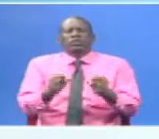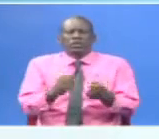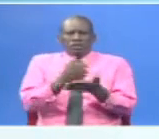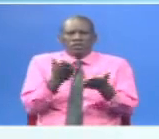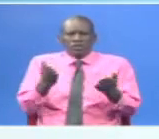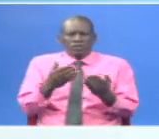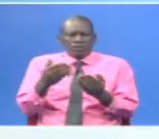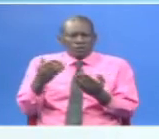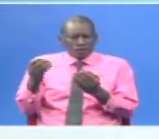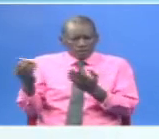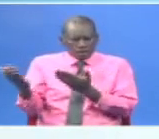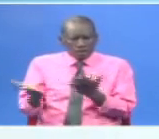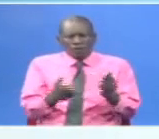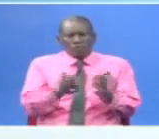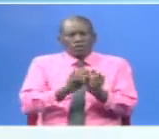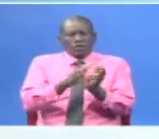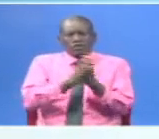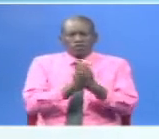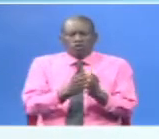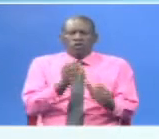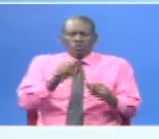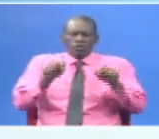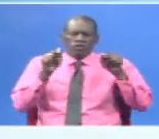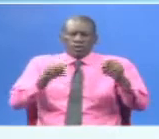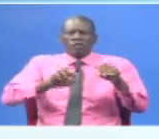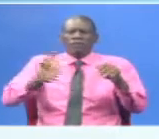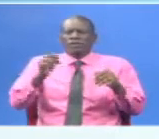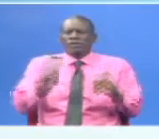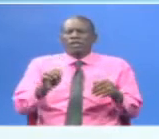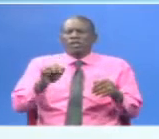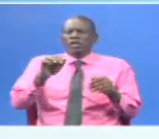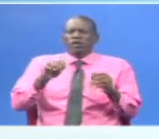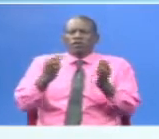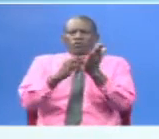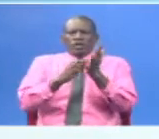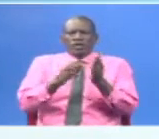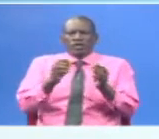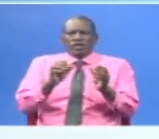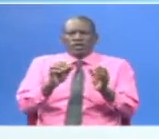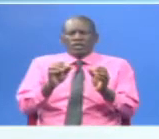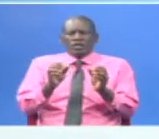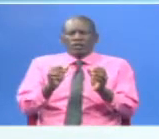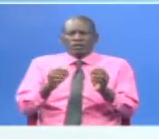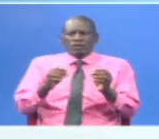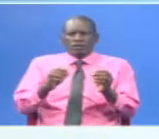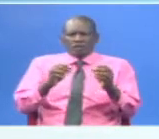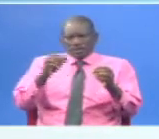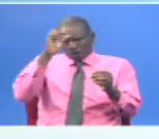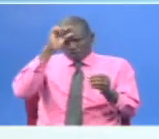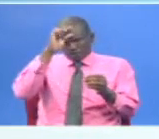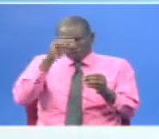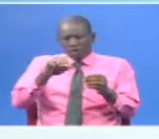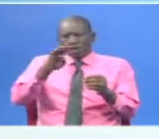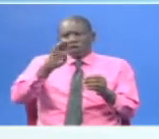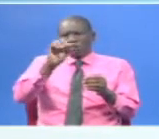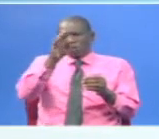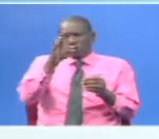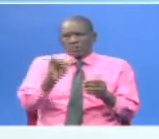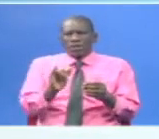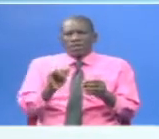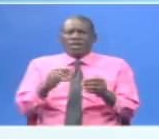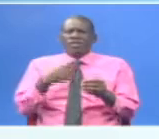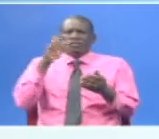a story she covered criticizing President Yoweri Museveni's government. Musician turned politician and activist Bobi Wine adds that